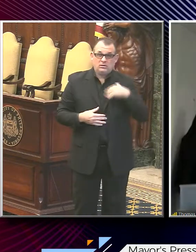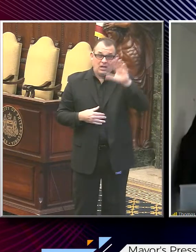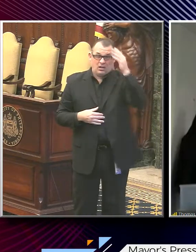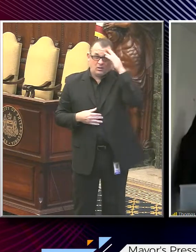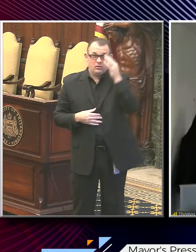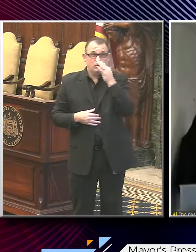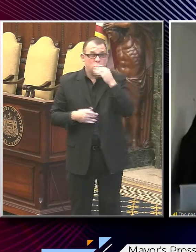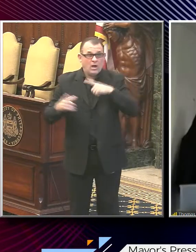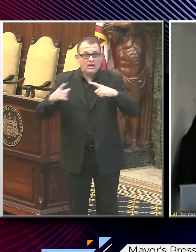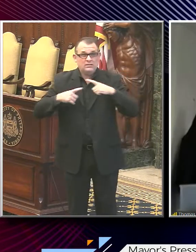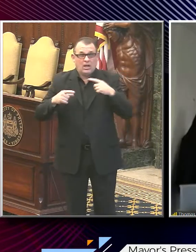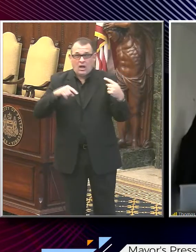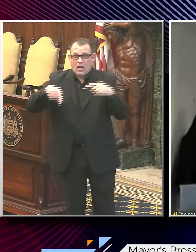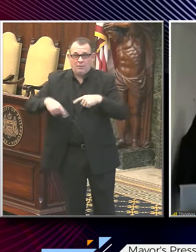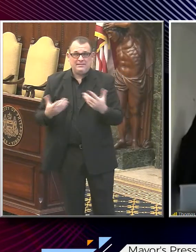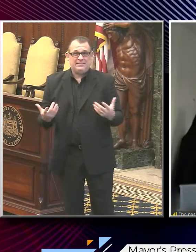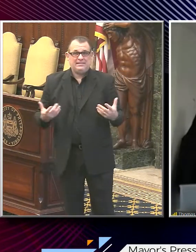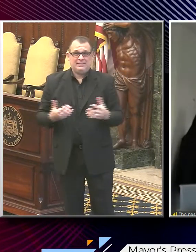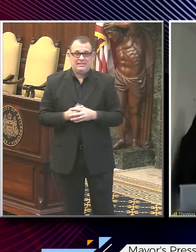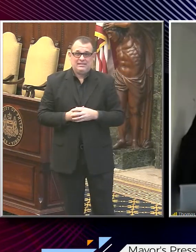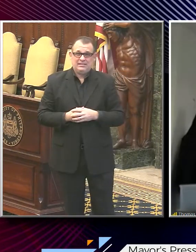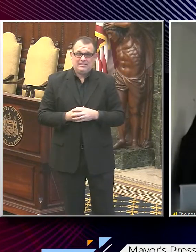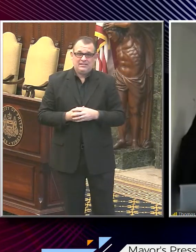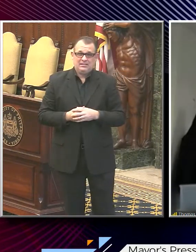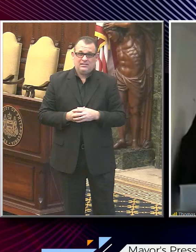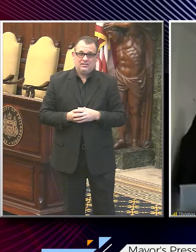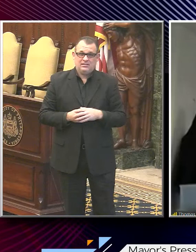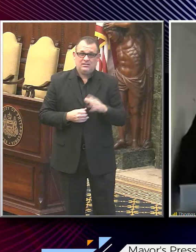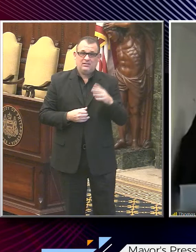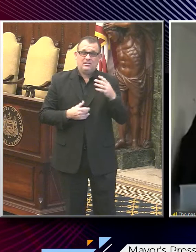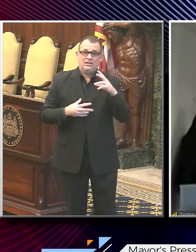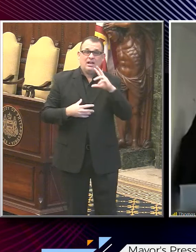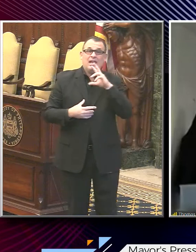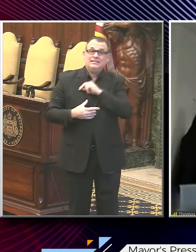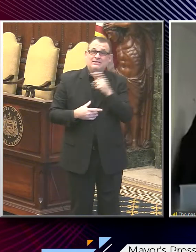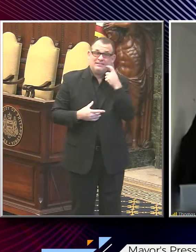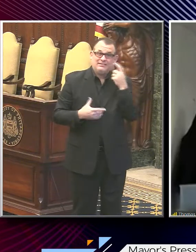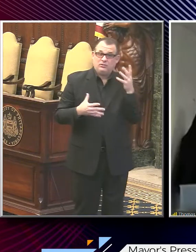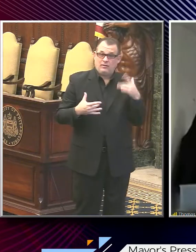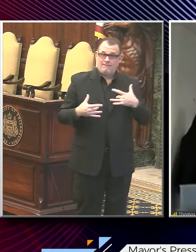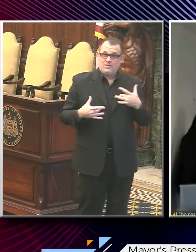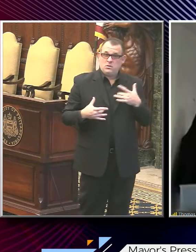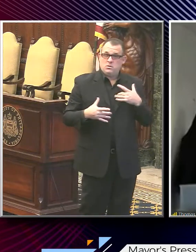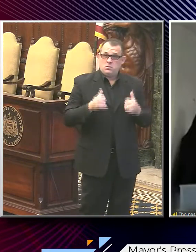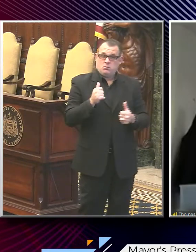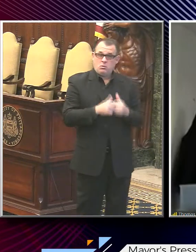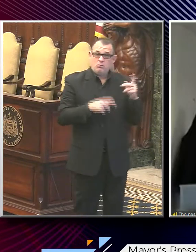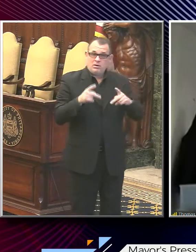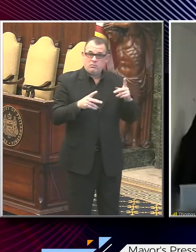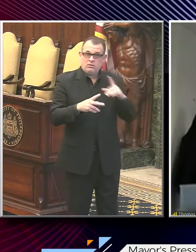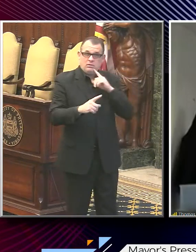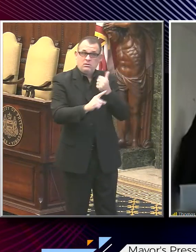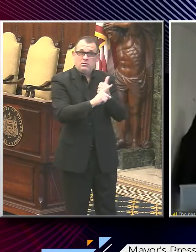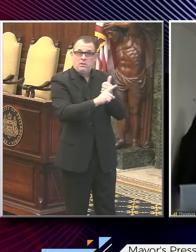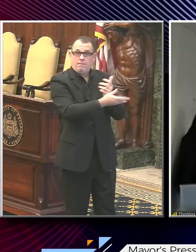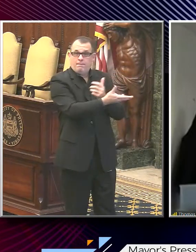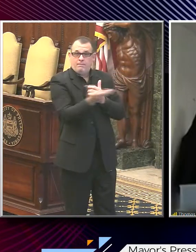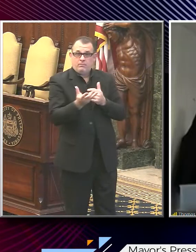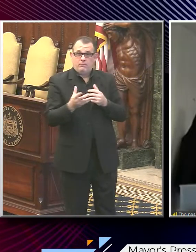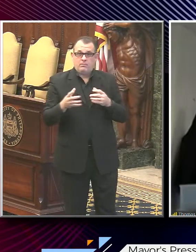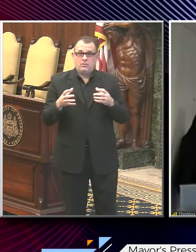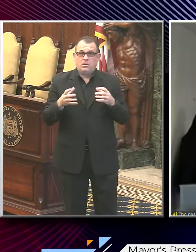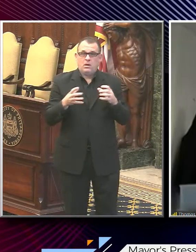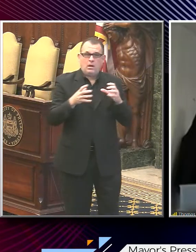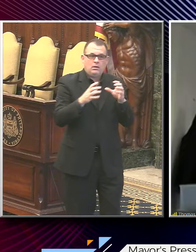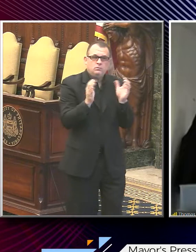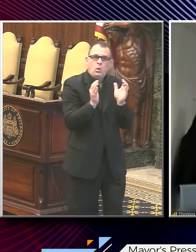past holiday, I believe most people followed our recommendations to not have large family gatherings, but too many people didn't. And we